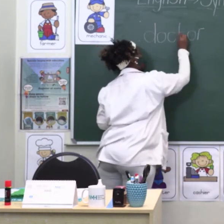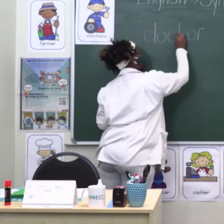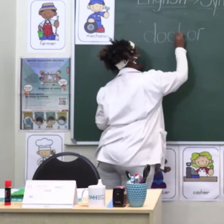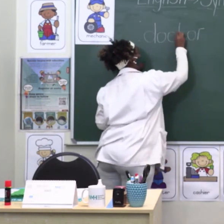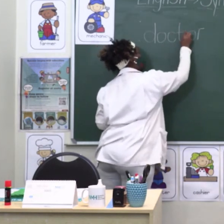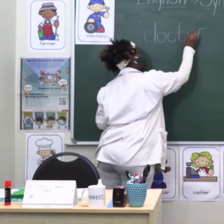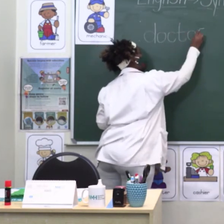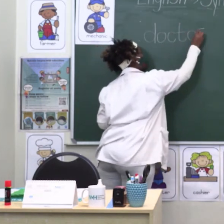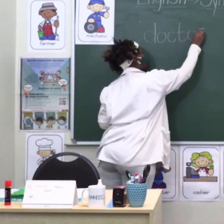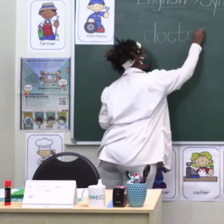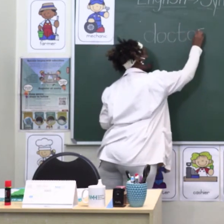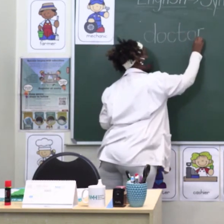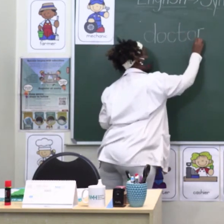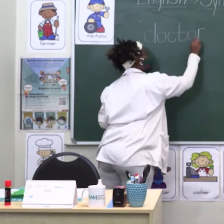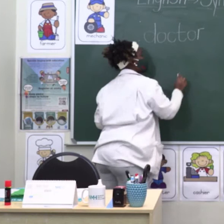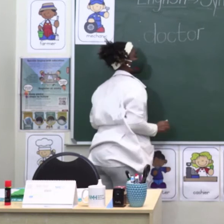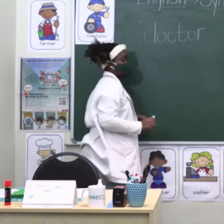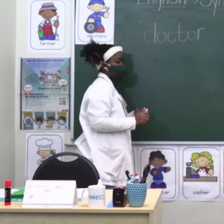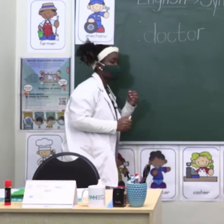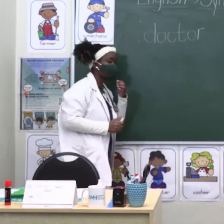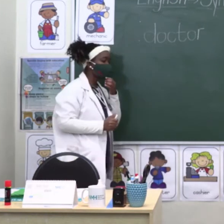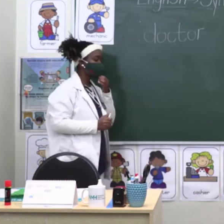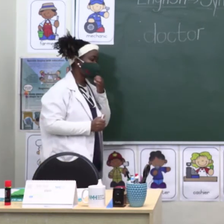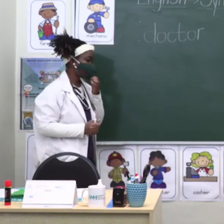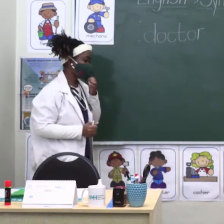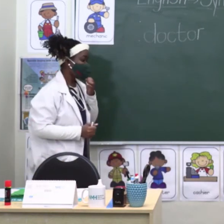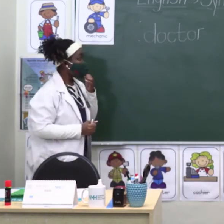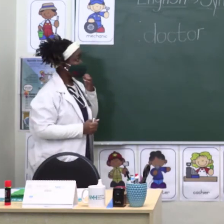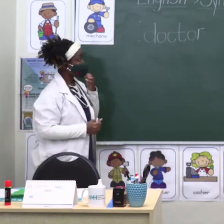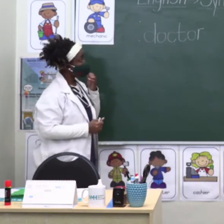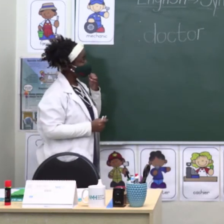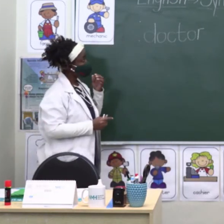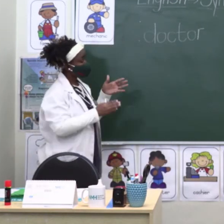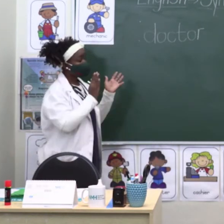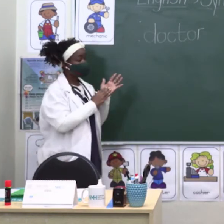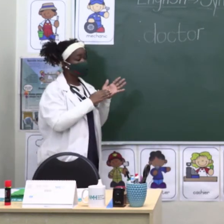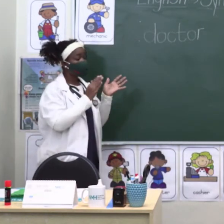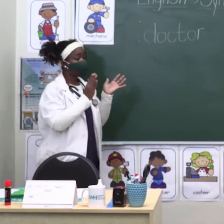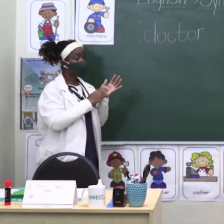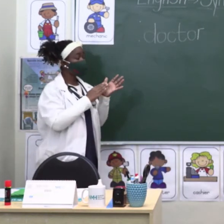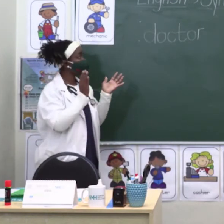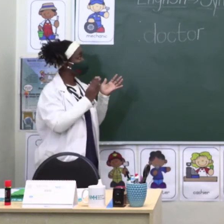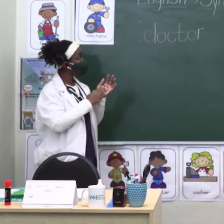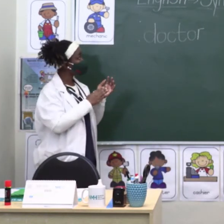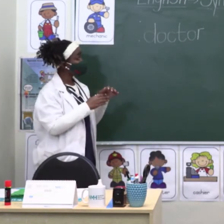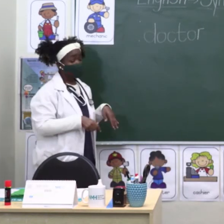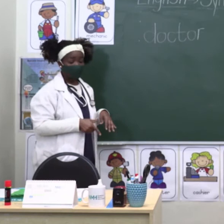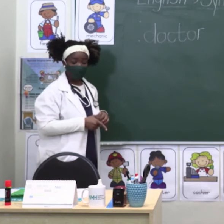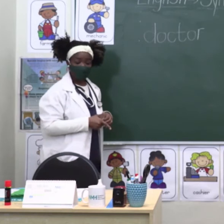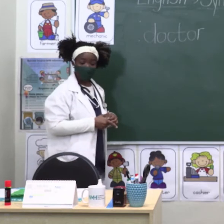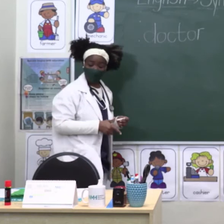Okay, so we have rules when it comes to breaking up of the words. It is not just about clapping out of the